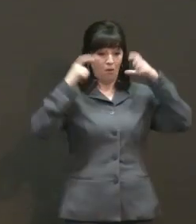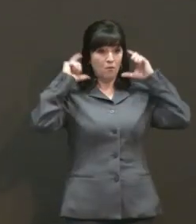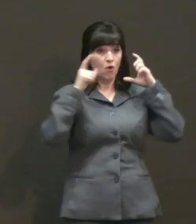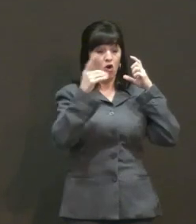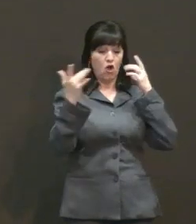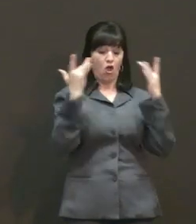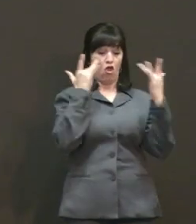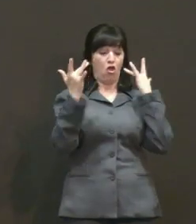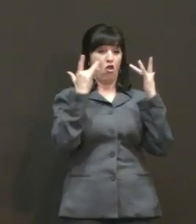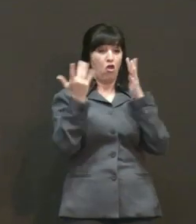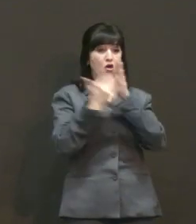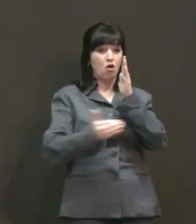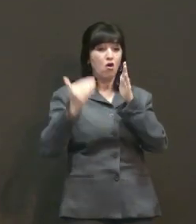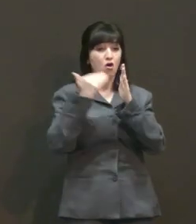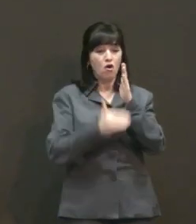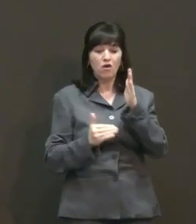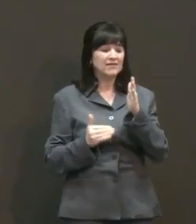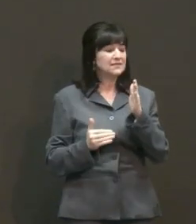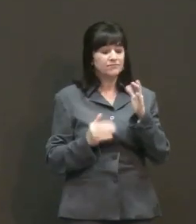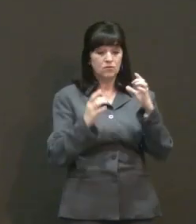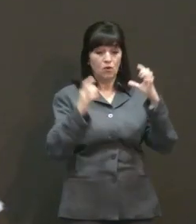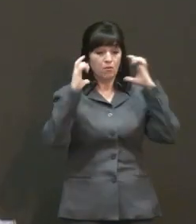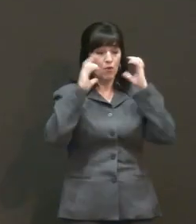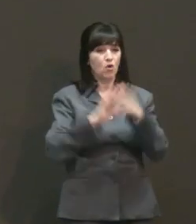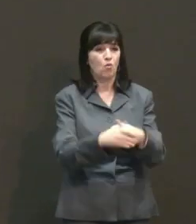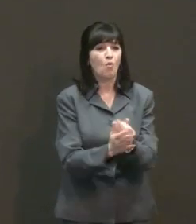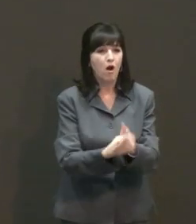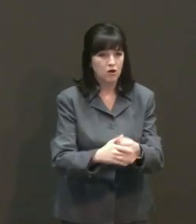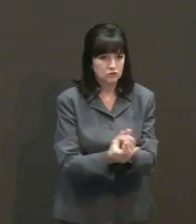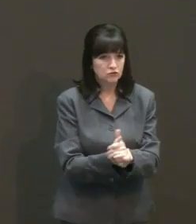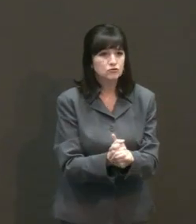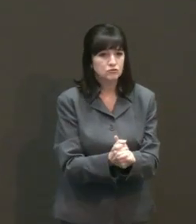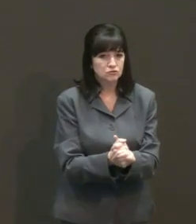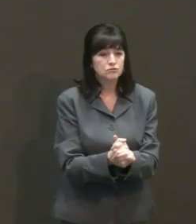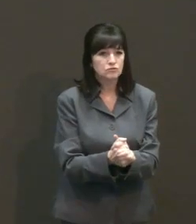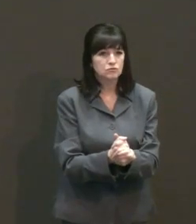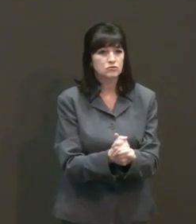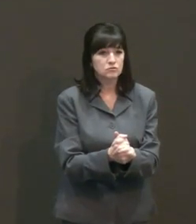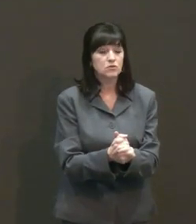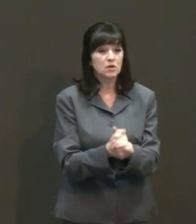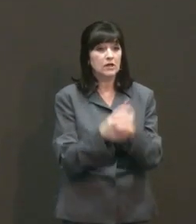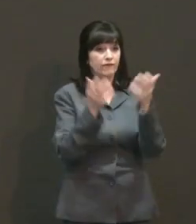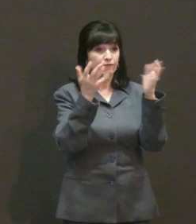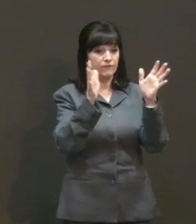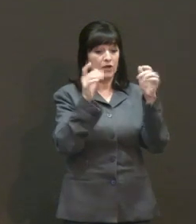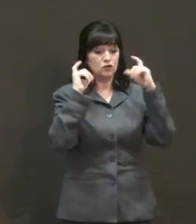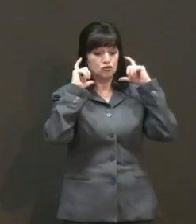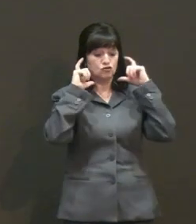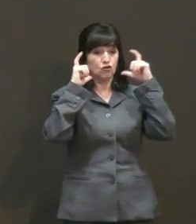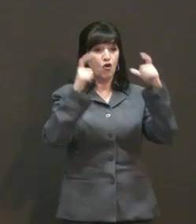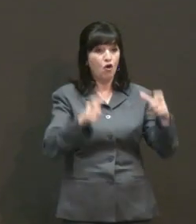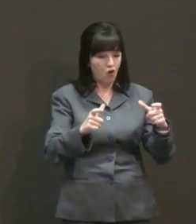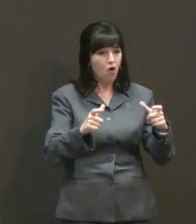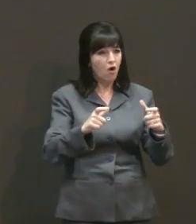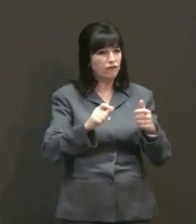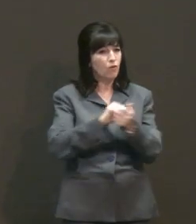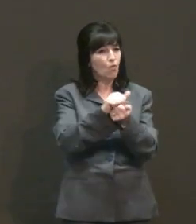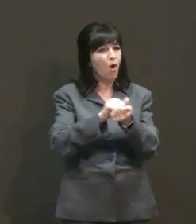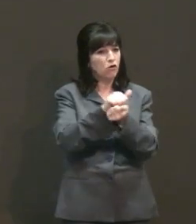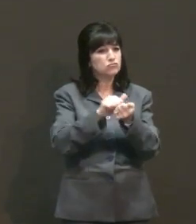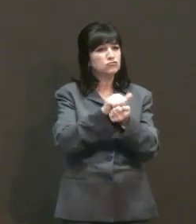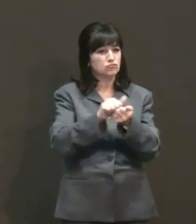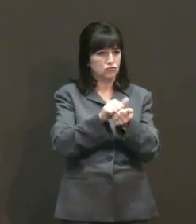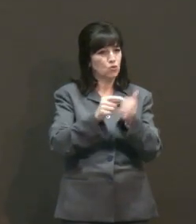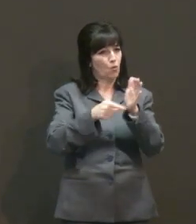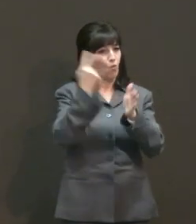have removed it, make sure you wash your hands. But you also want to wash your cloth face covering at least once a day,